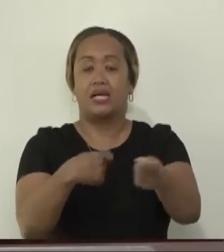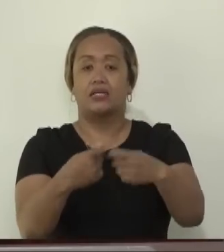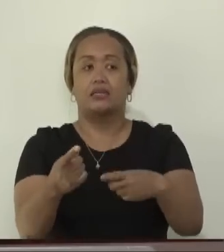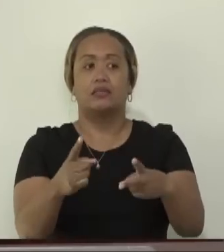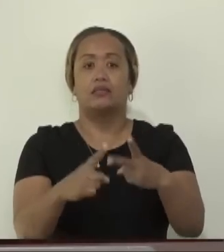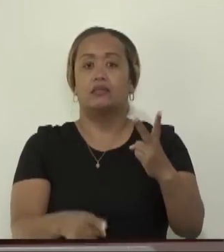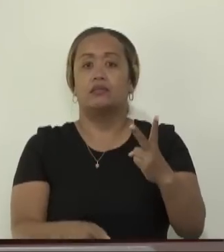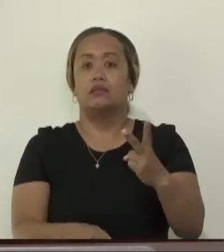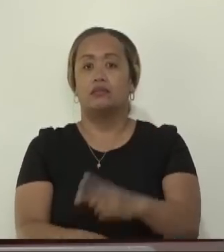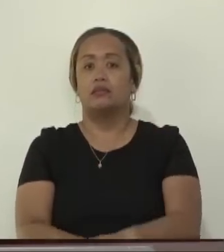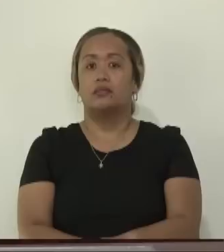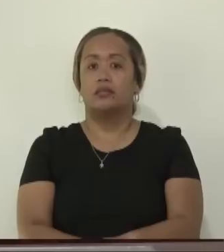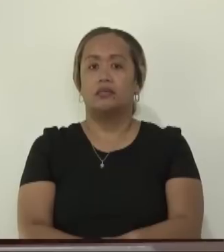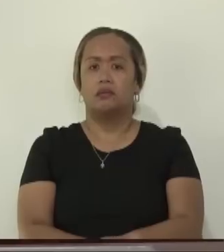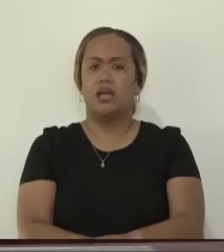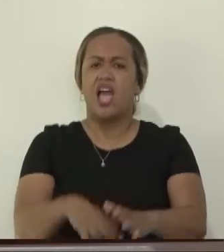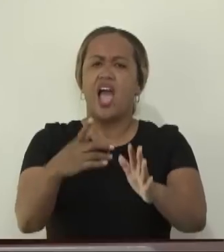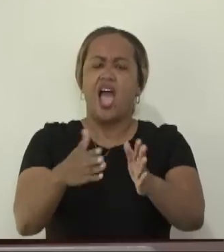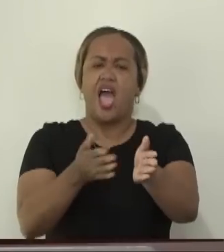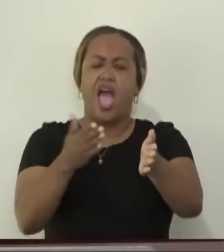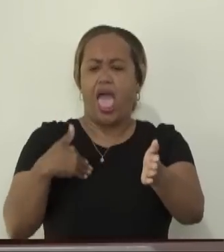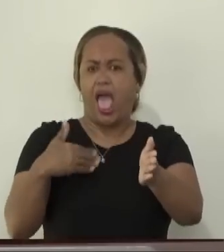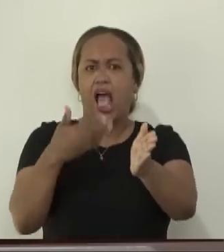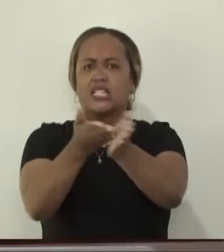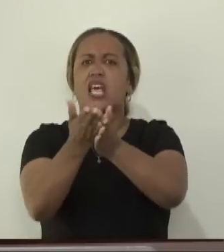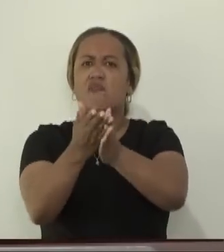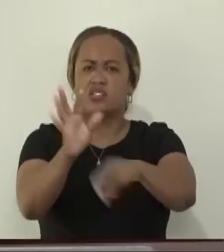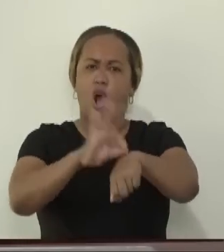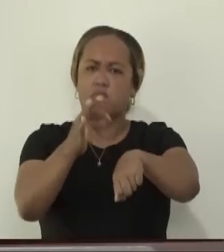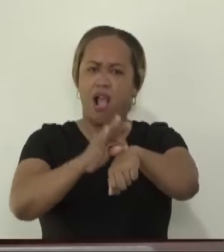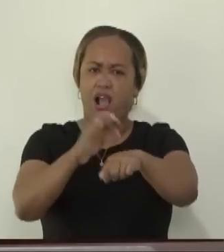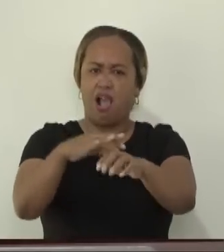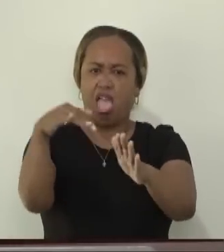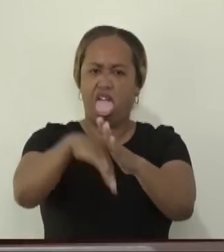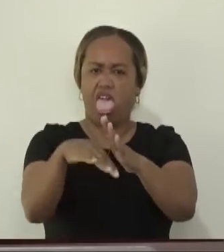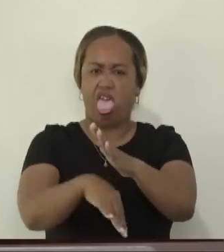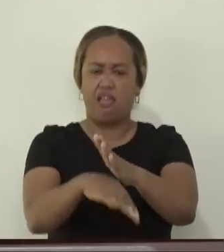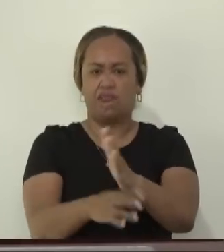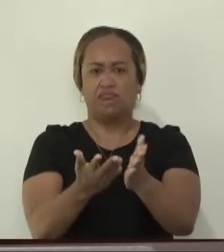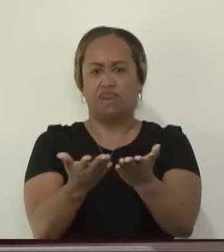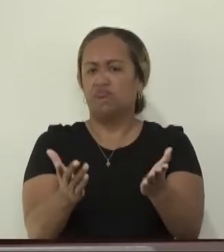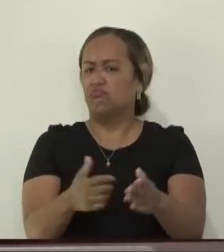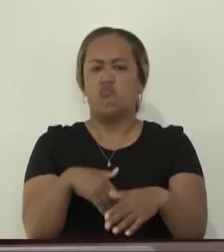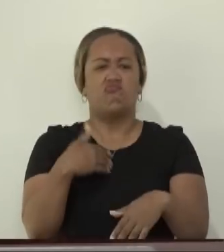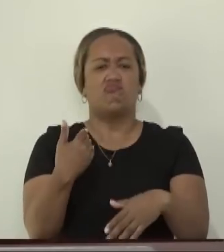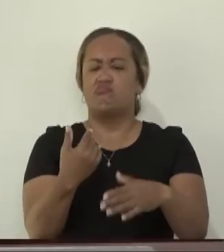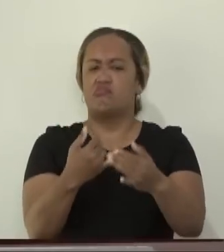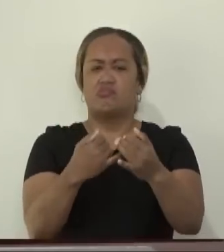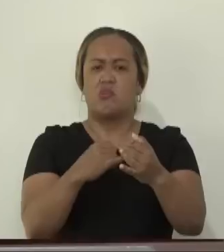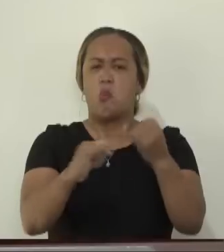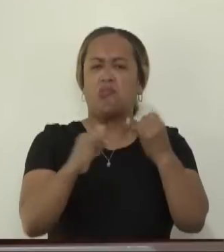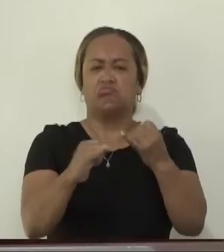Two, deteriorating health services and facilities, particularly the health centers and